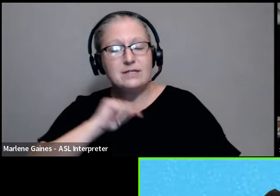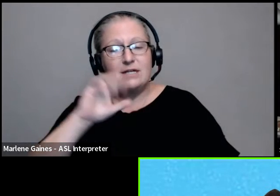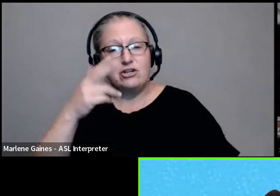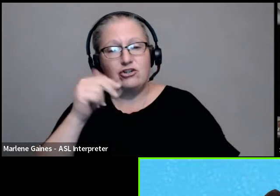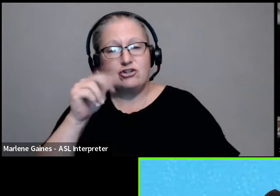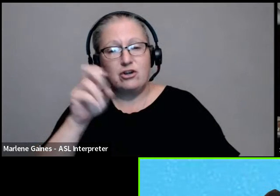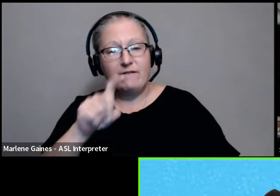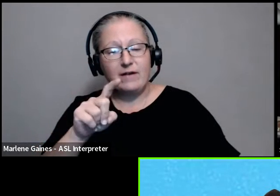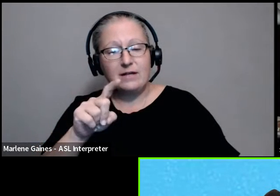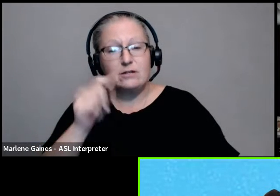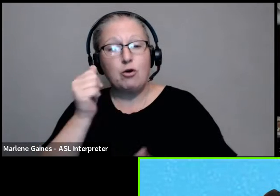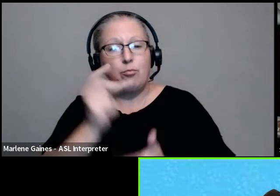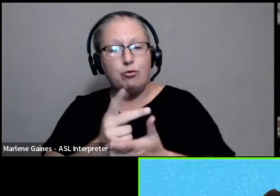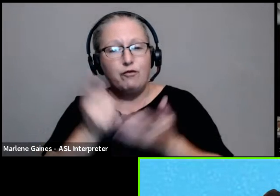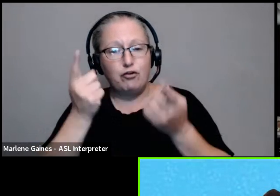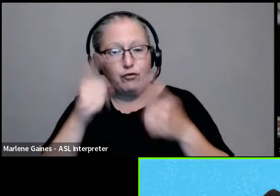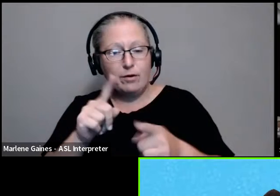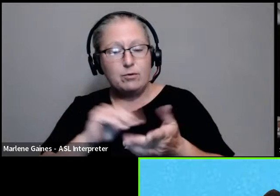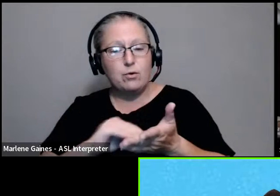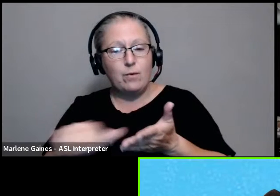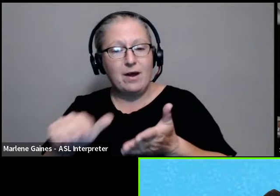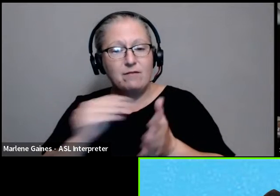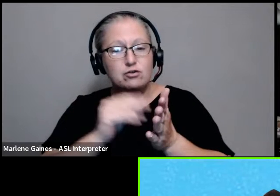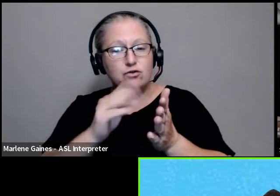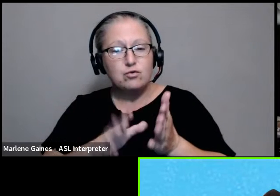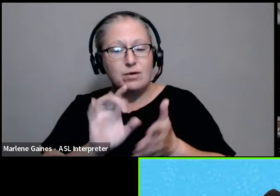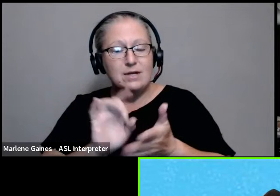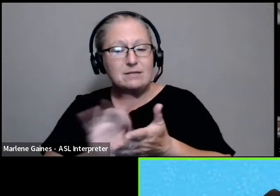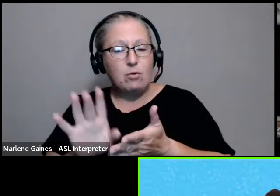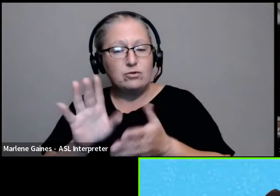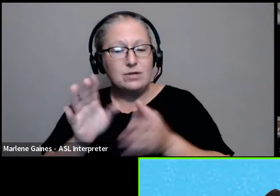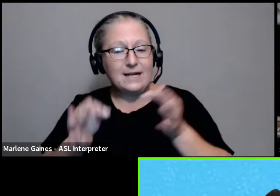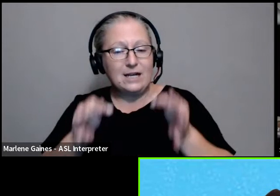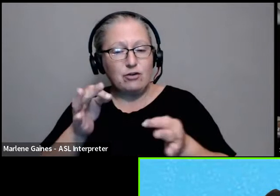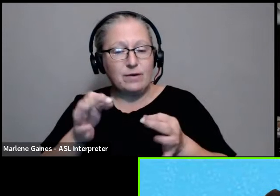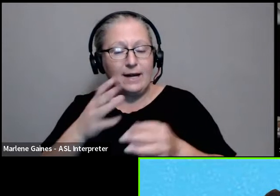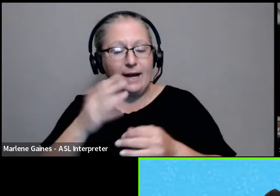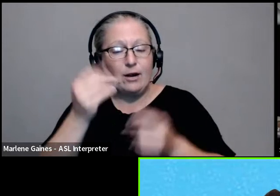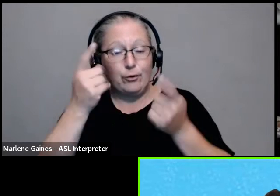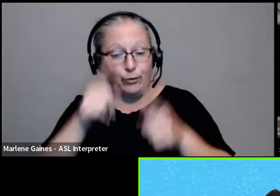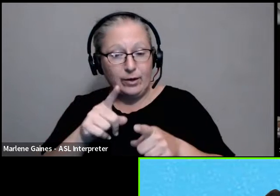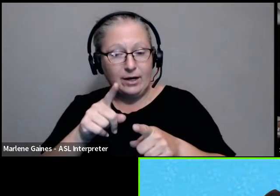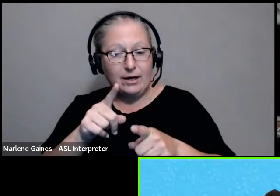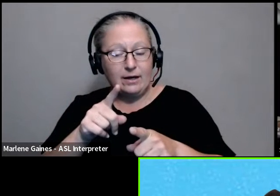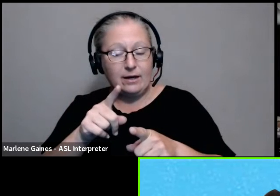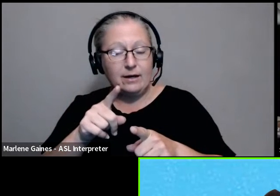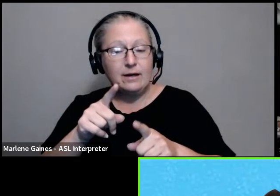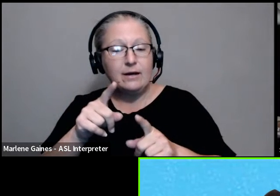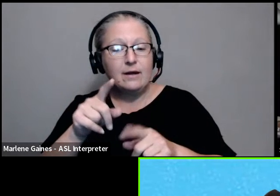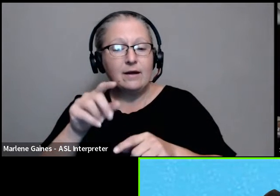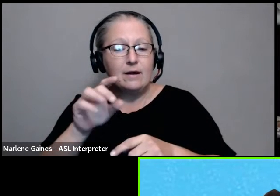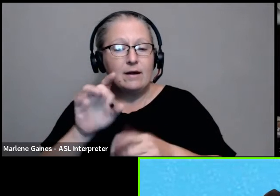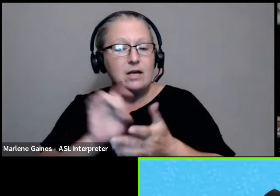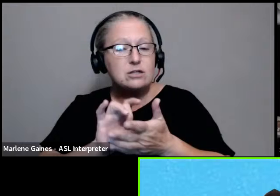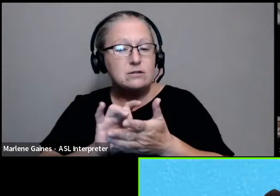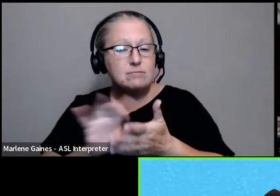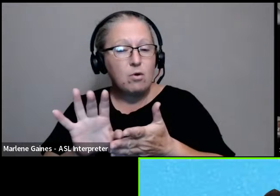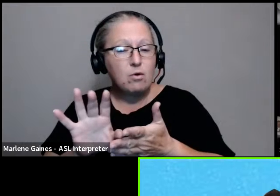Chavez, move to approve an agreement to waive student expulsion hearing and agree to stay of the